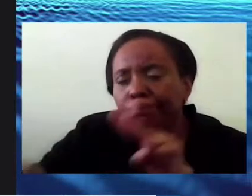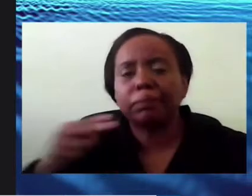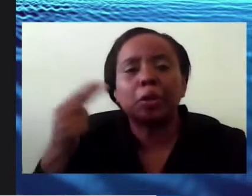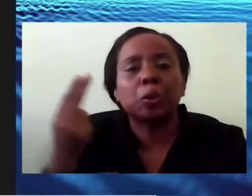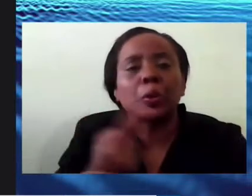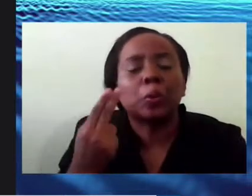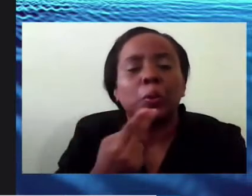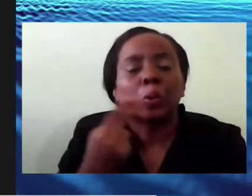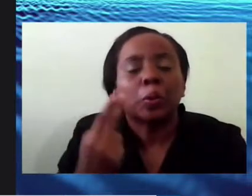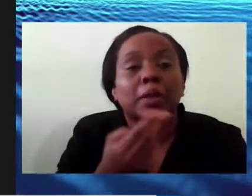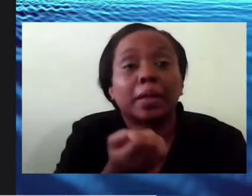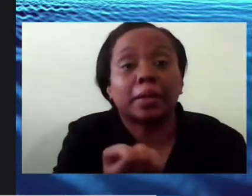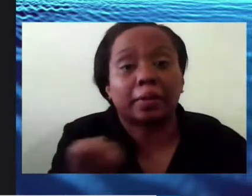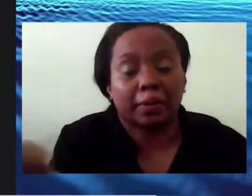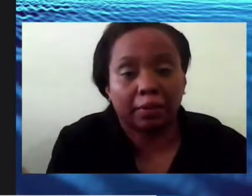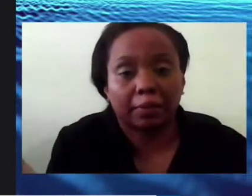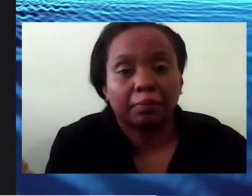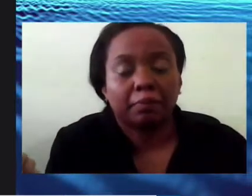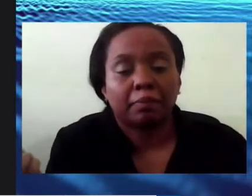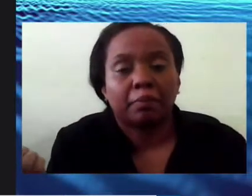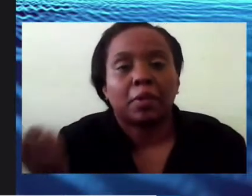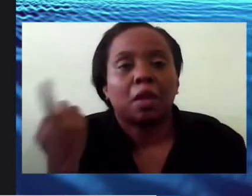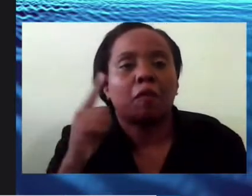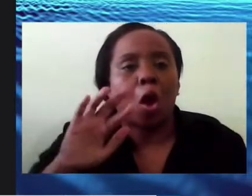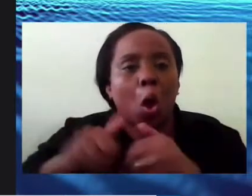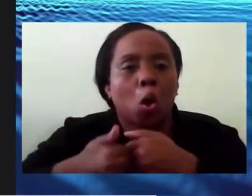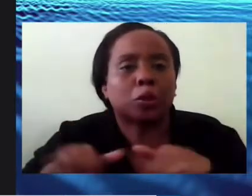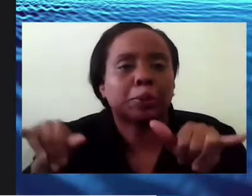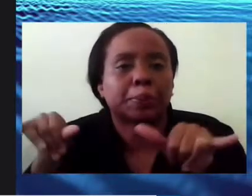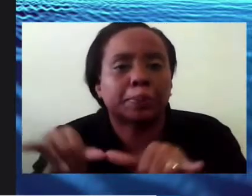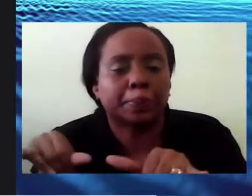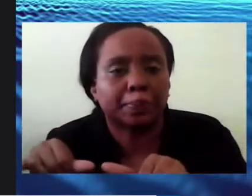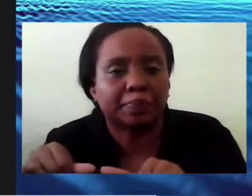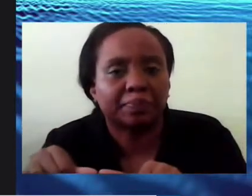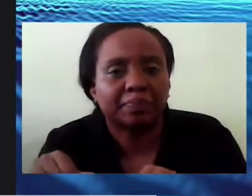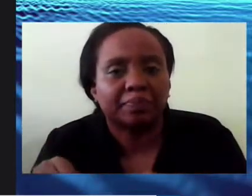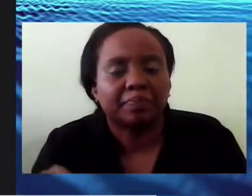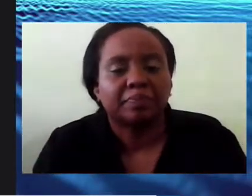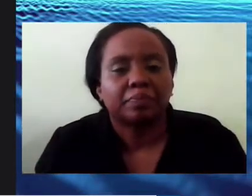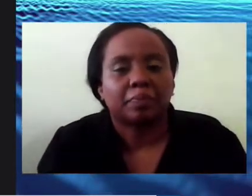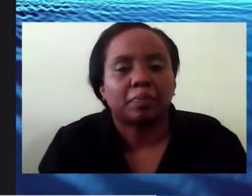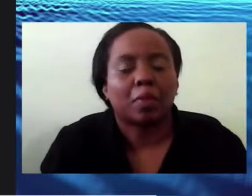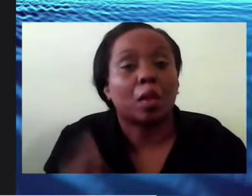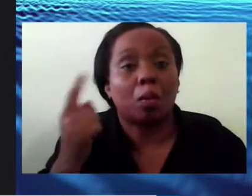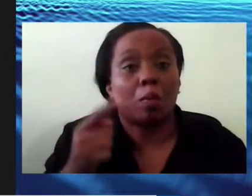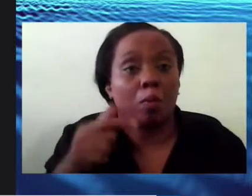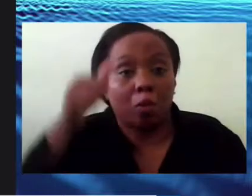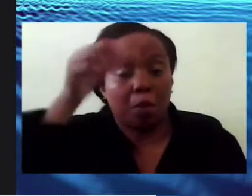called a spectrometer. And this was done by Dr. Thomas Christopher, who's based at the Belmont Observatory.